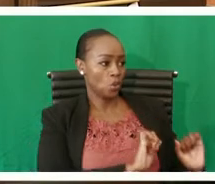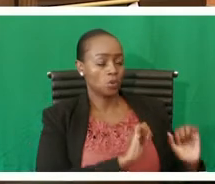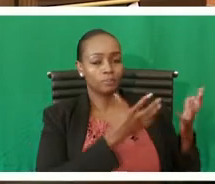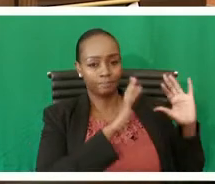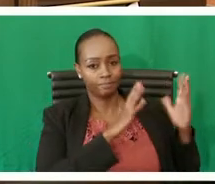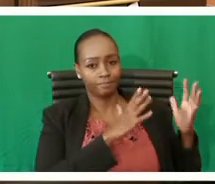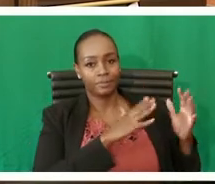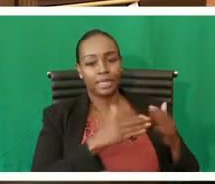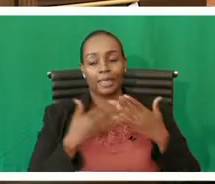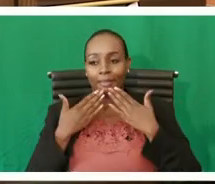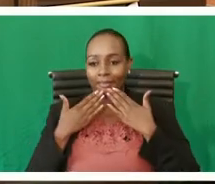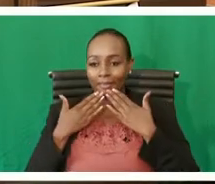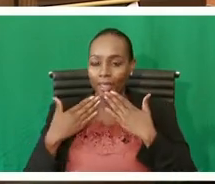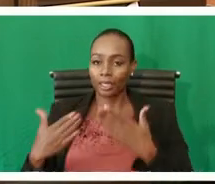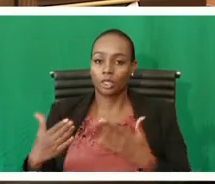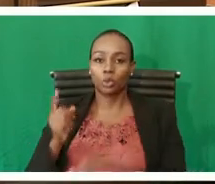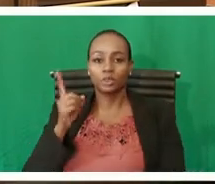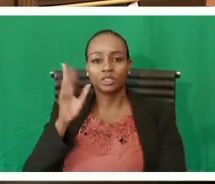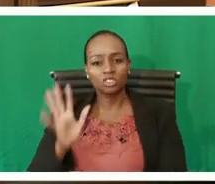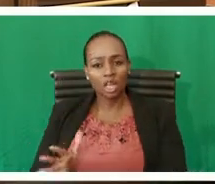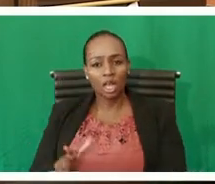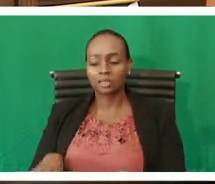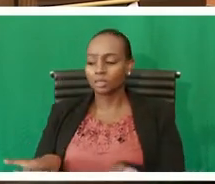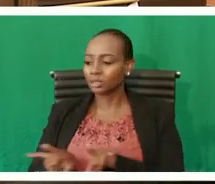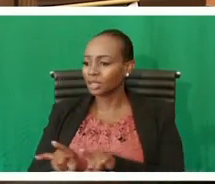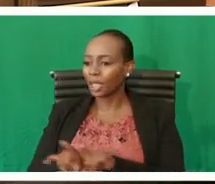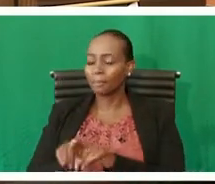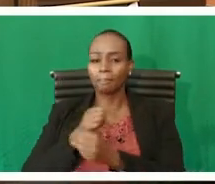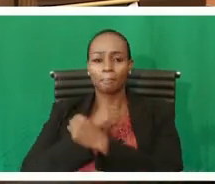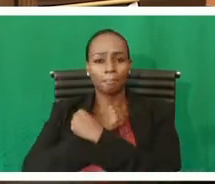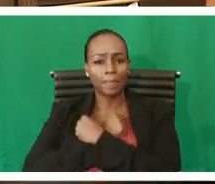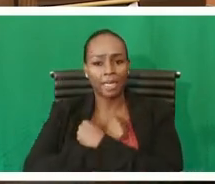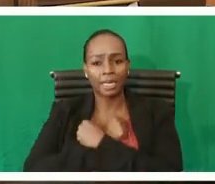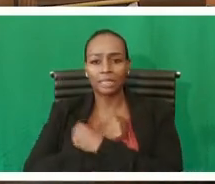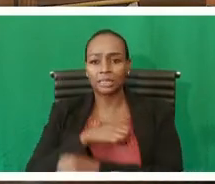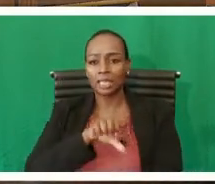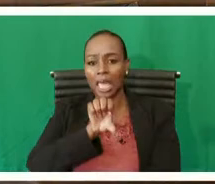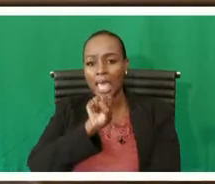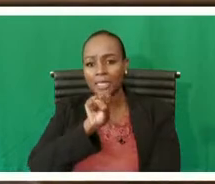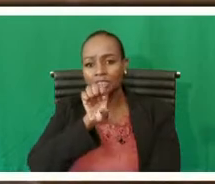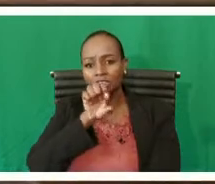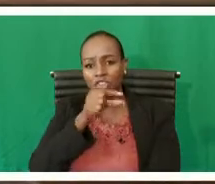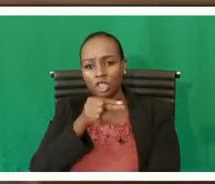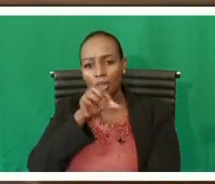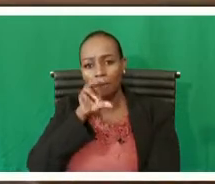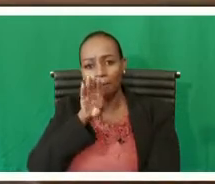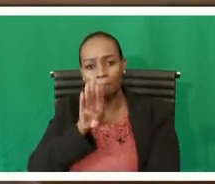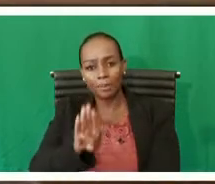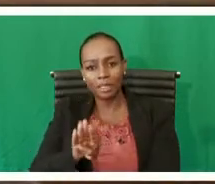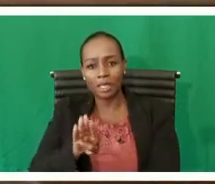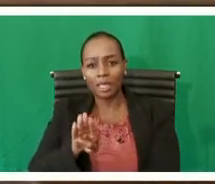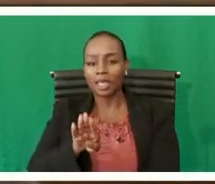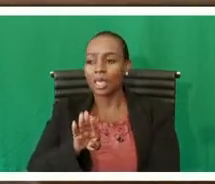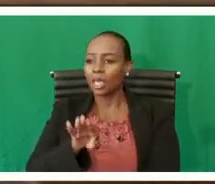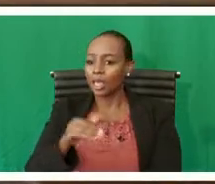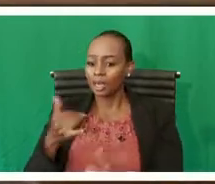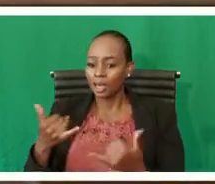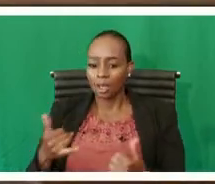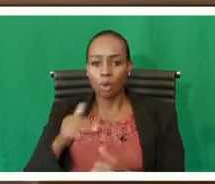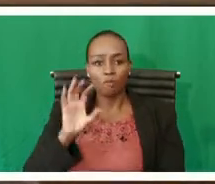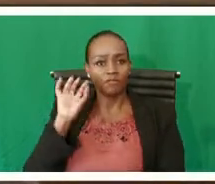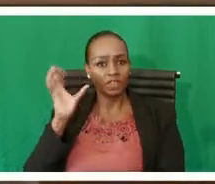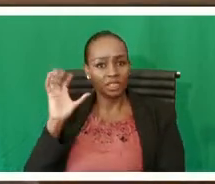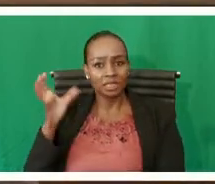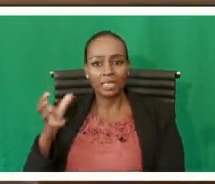leboha matitjhere, batswadi SGB, batswadi ba Free State go bona thuto e se le ntho e